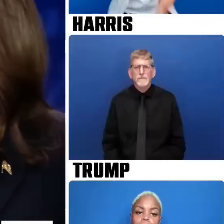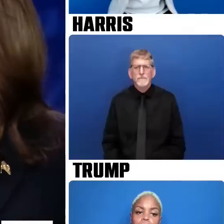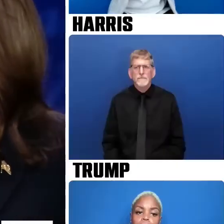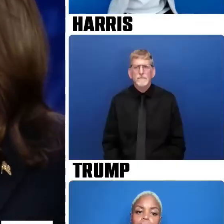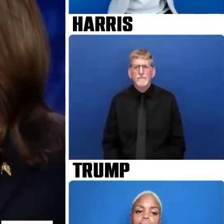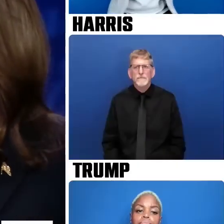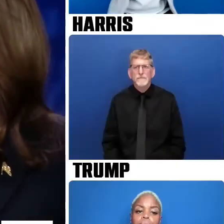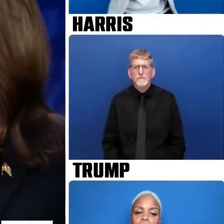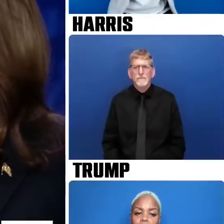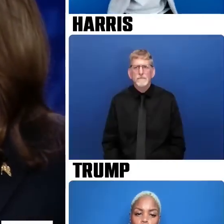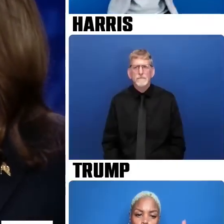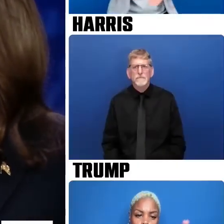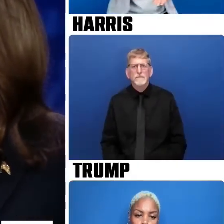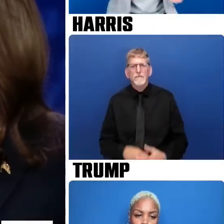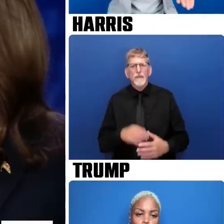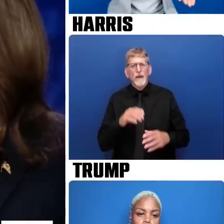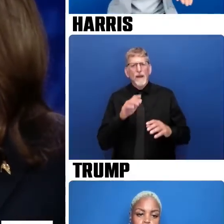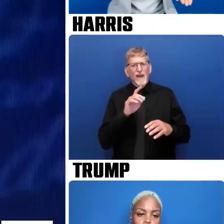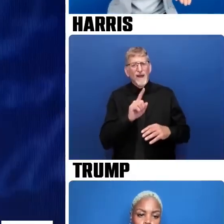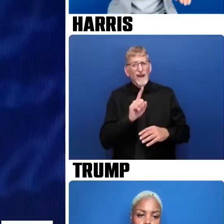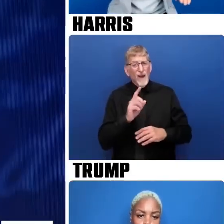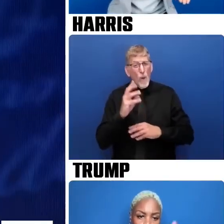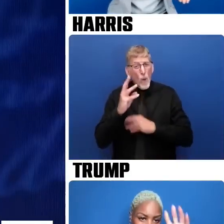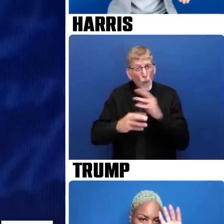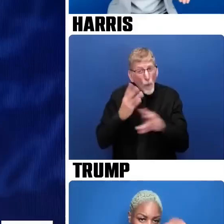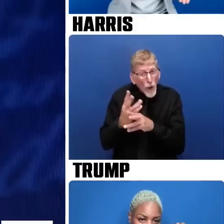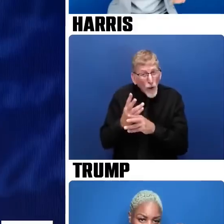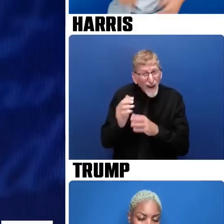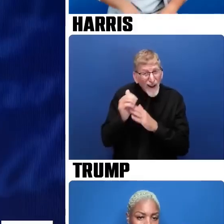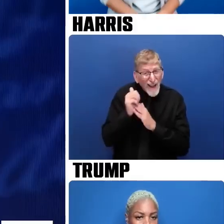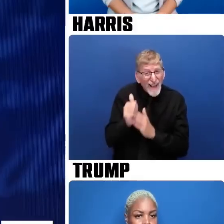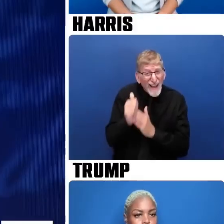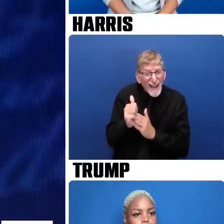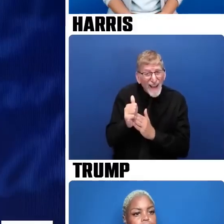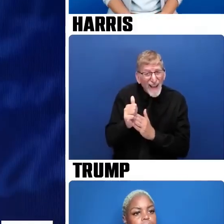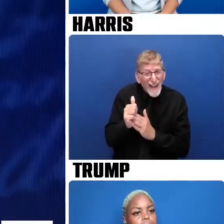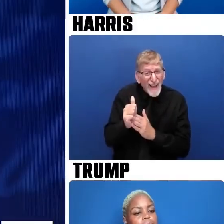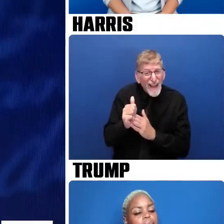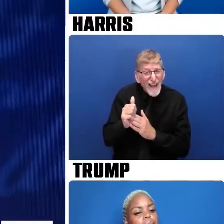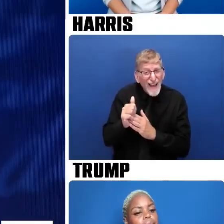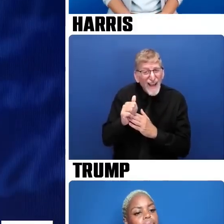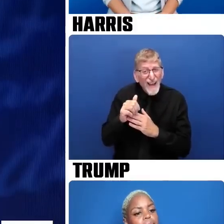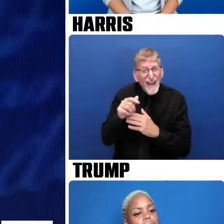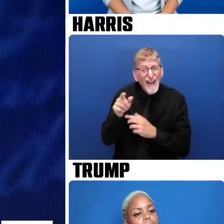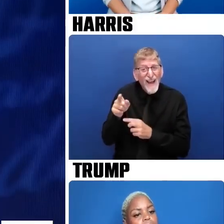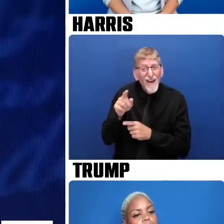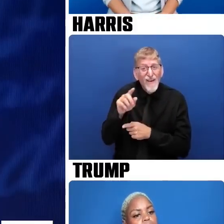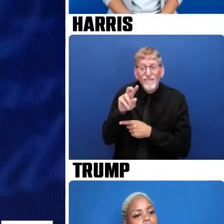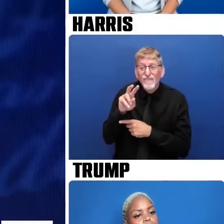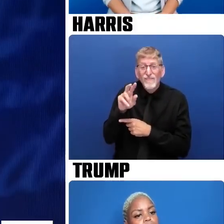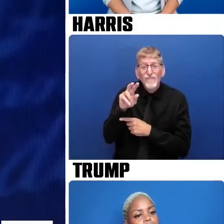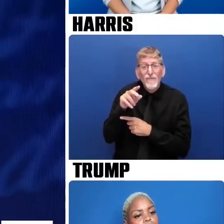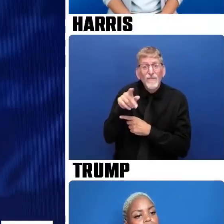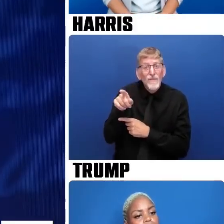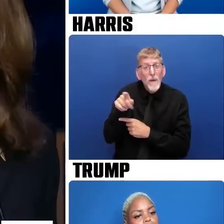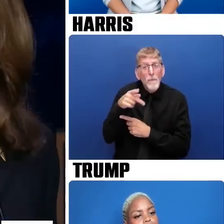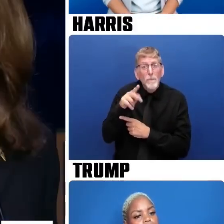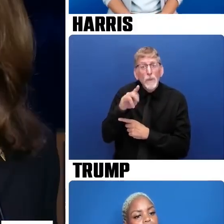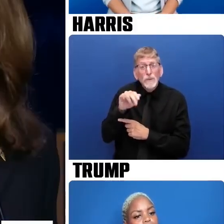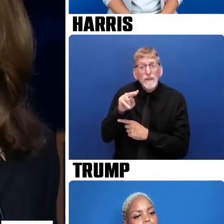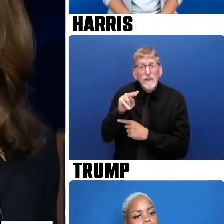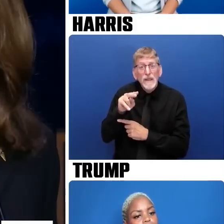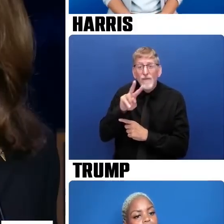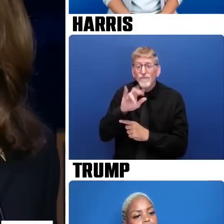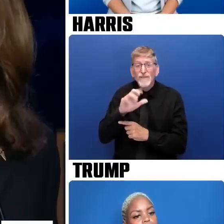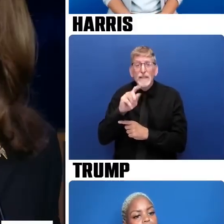Let me just say about world leaders. Viktor Orban, one of the most respected men, they call him a strong man. He's a tough person,